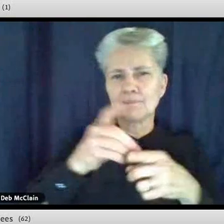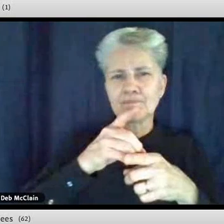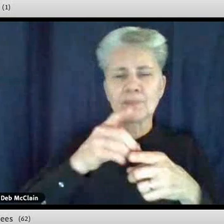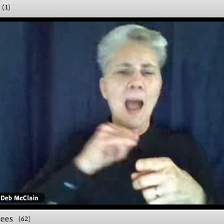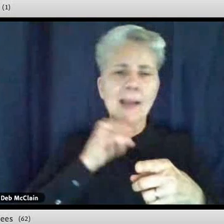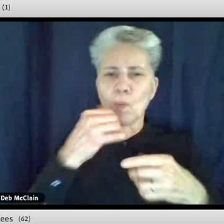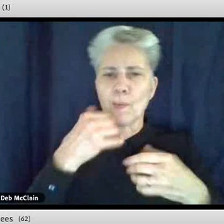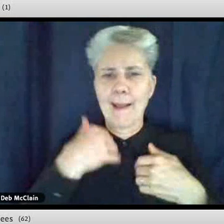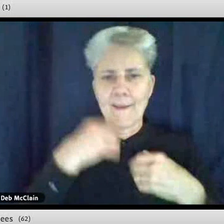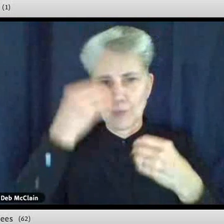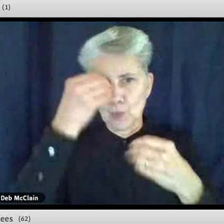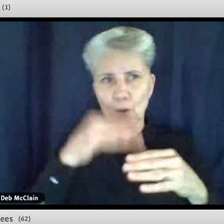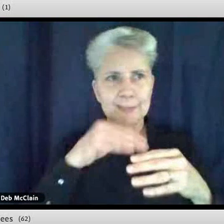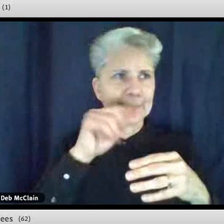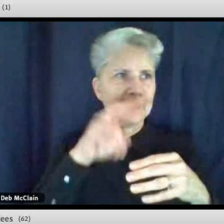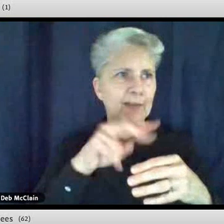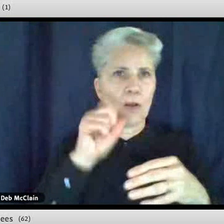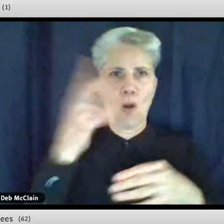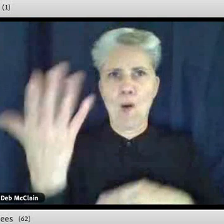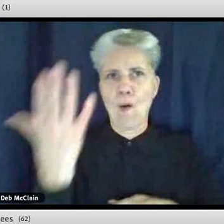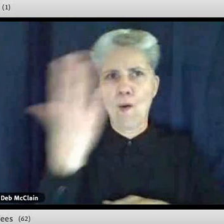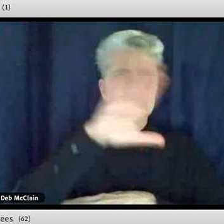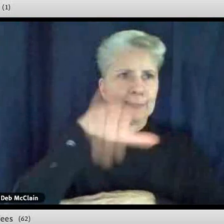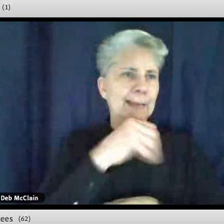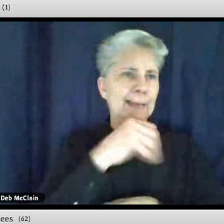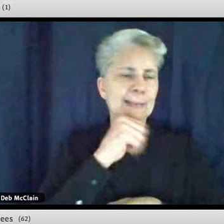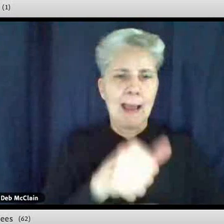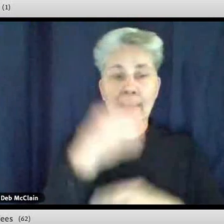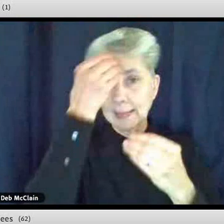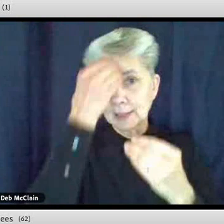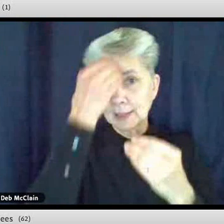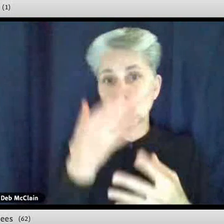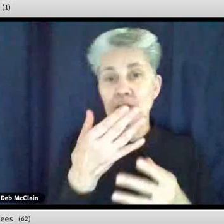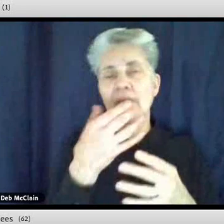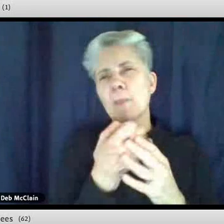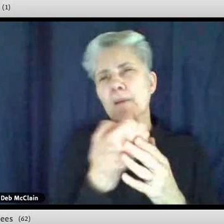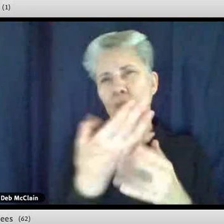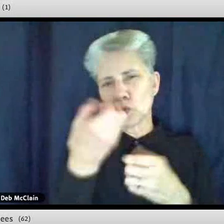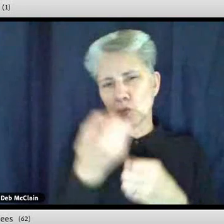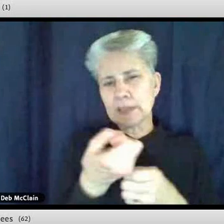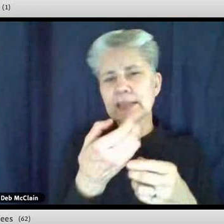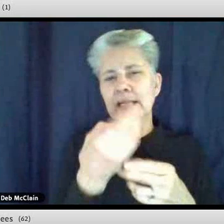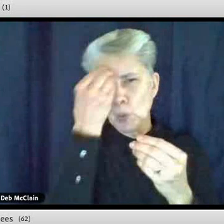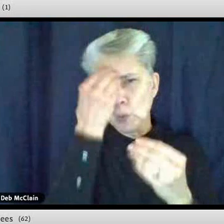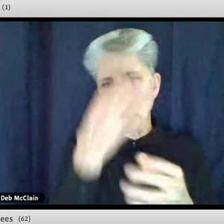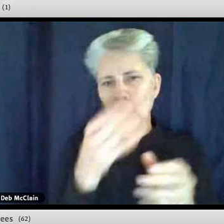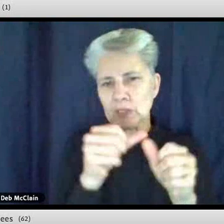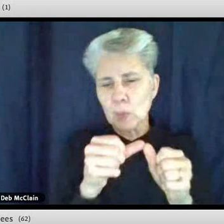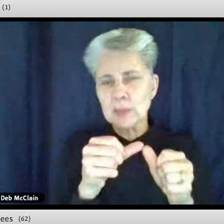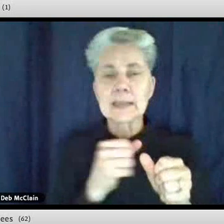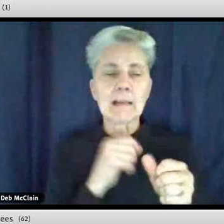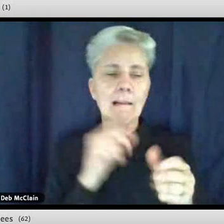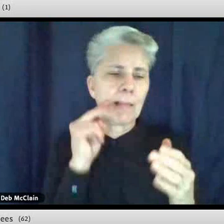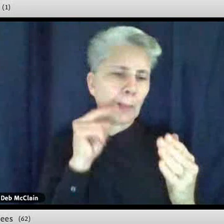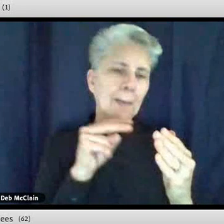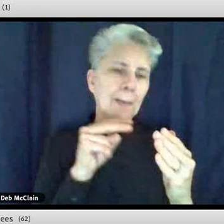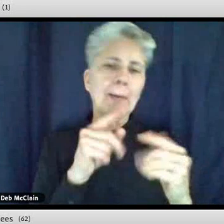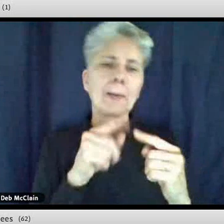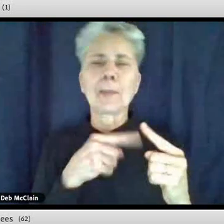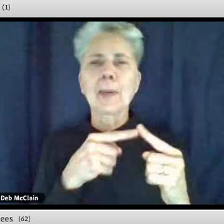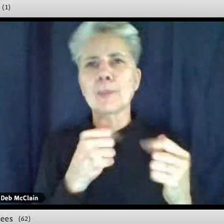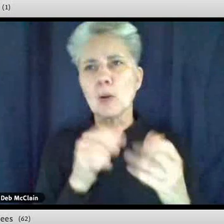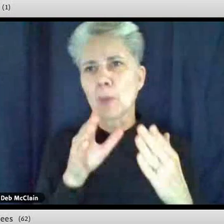Practice, some little bit self-discipline. I don't have the news on the TV all day. I get newsletter updates from